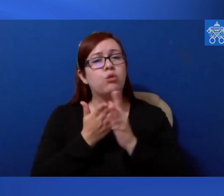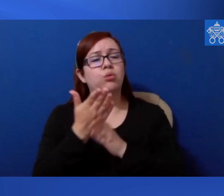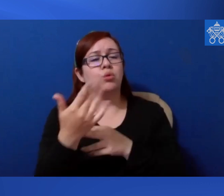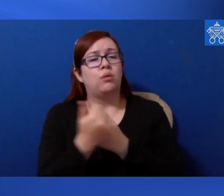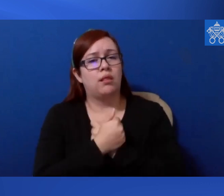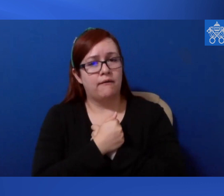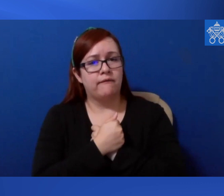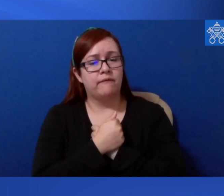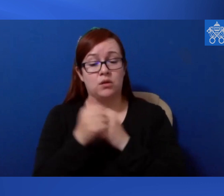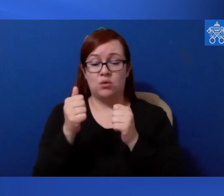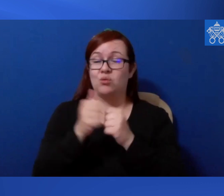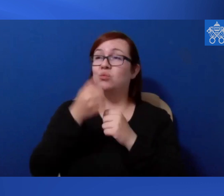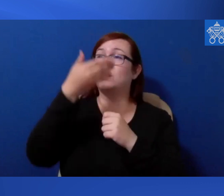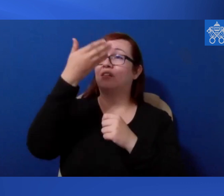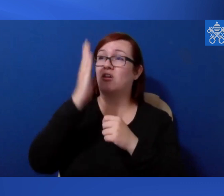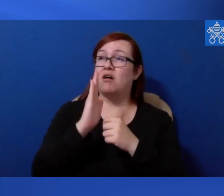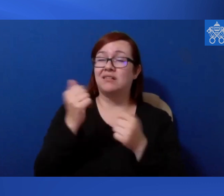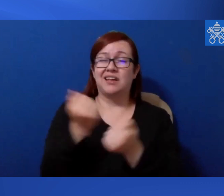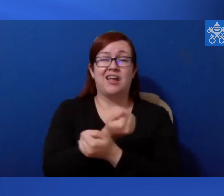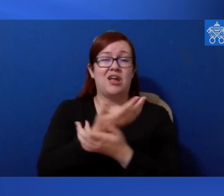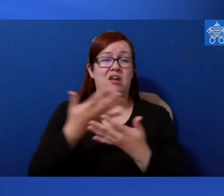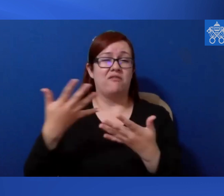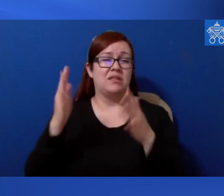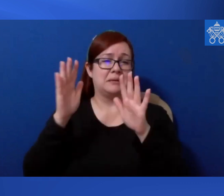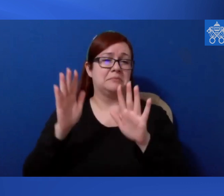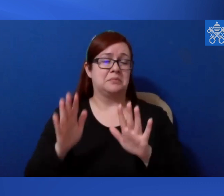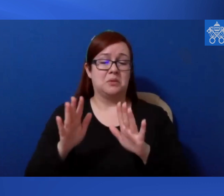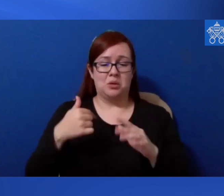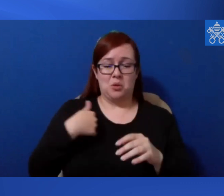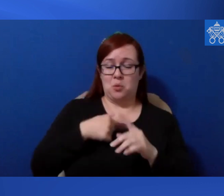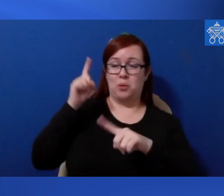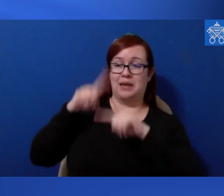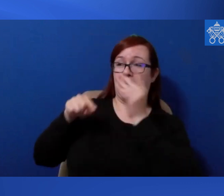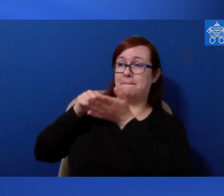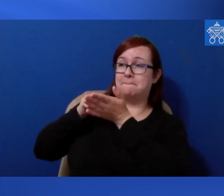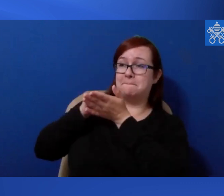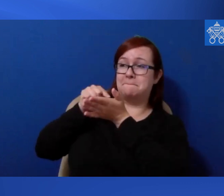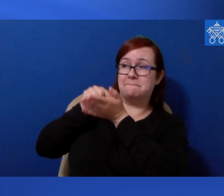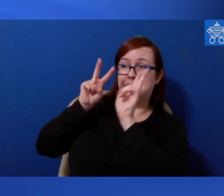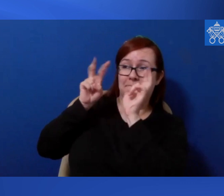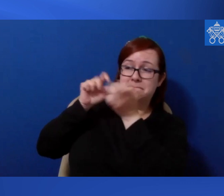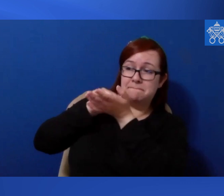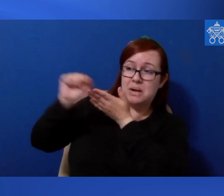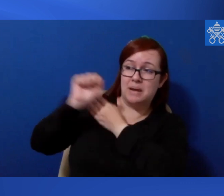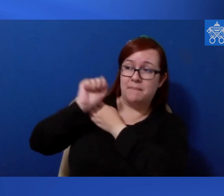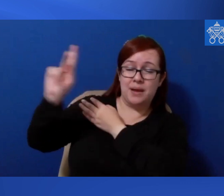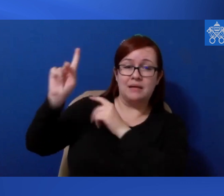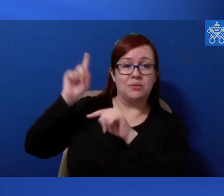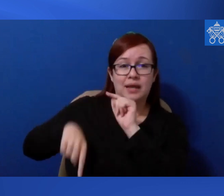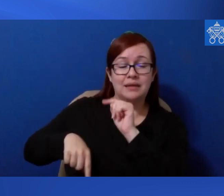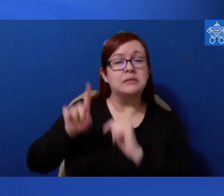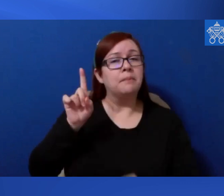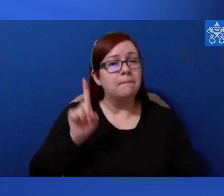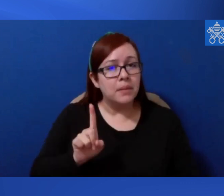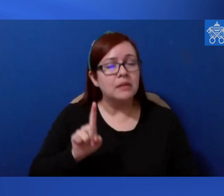With God, everything is gratuitous. We cannot repay Him. But when we forgive a brother or a sister, we imitate